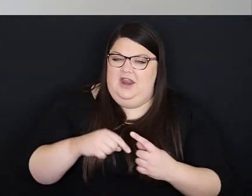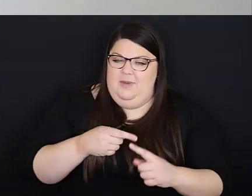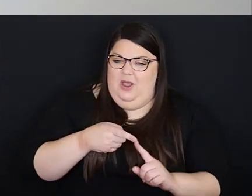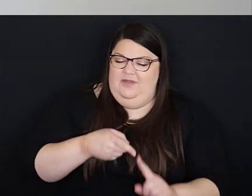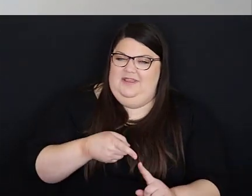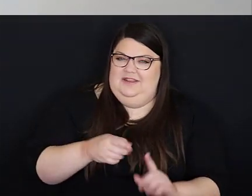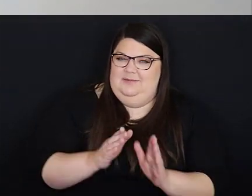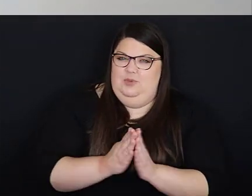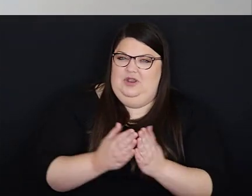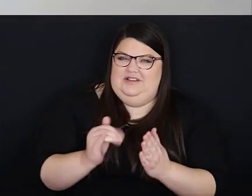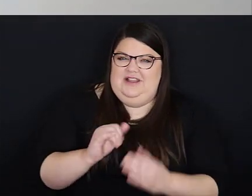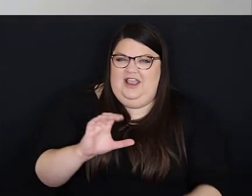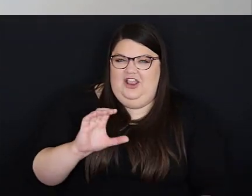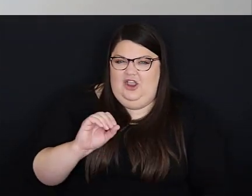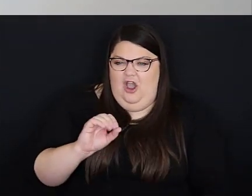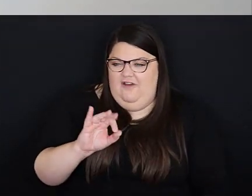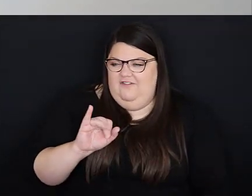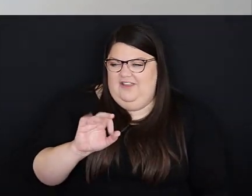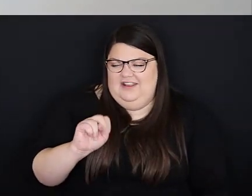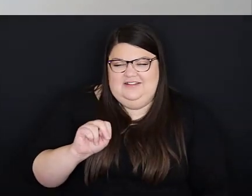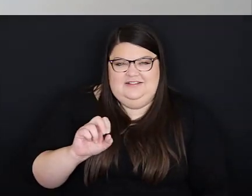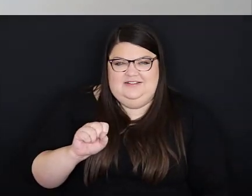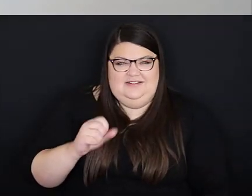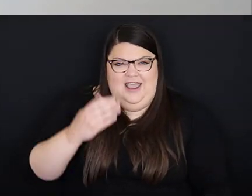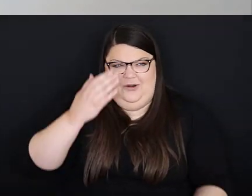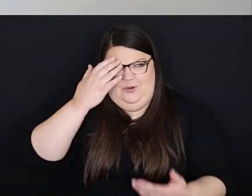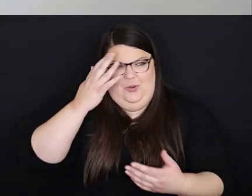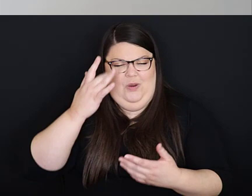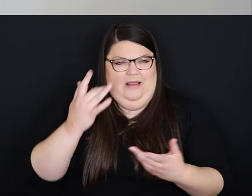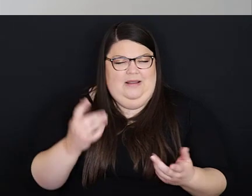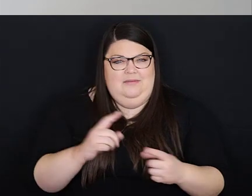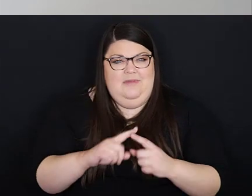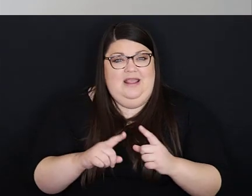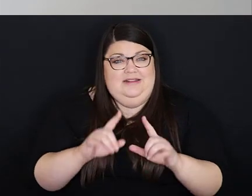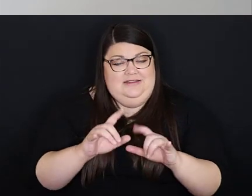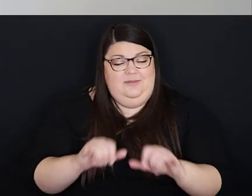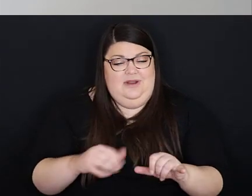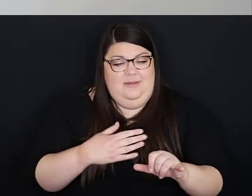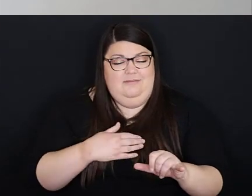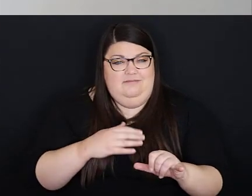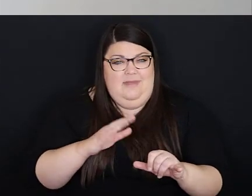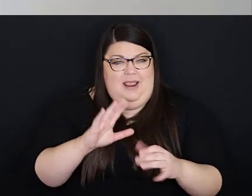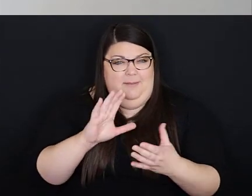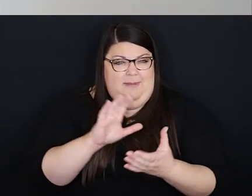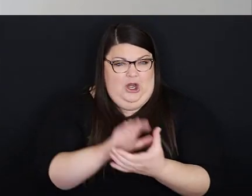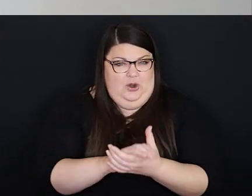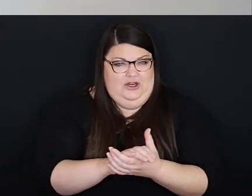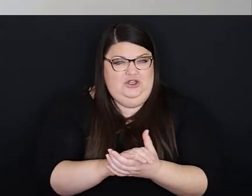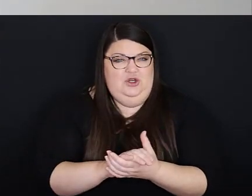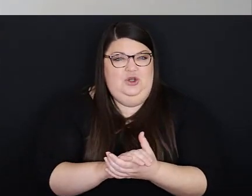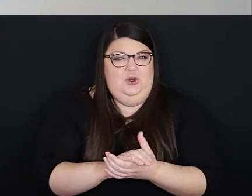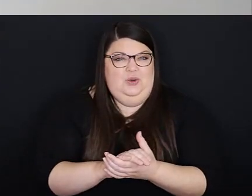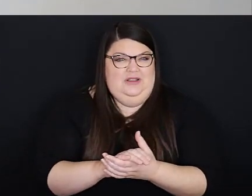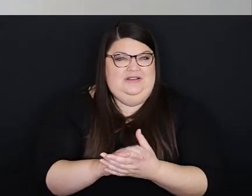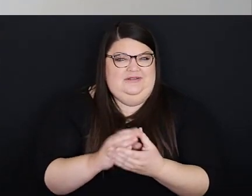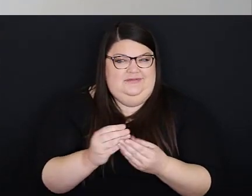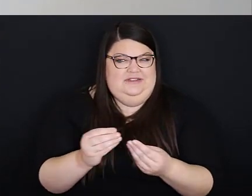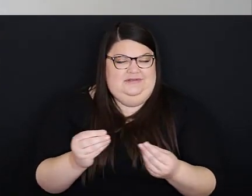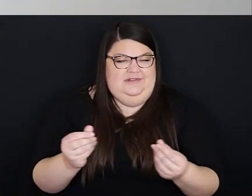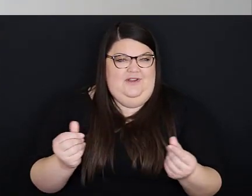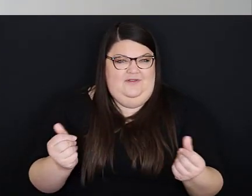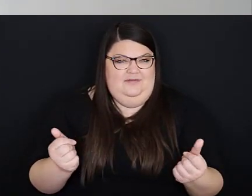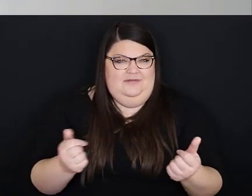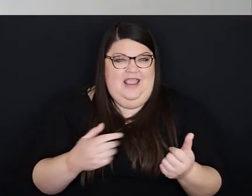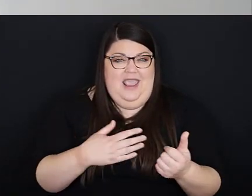as coffins, and God knows why, but at the same time, my marriage was coming to an end, and I'm